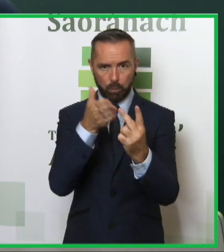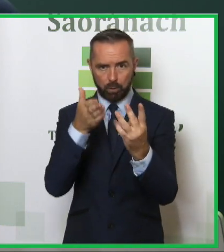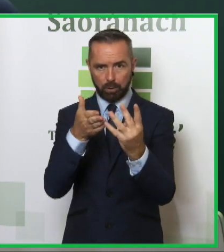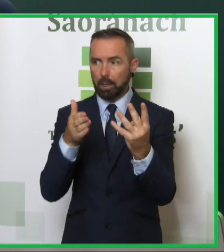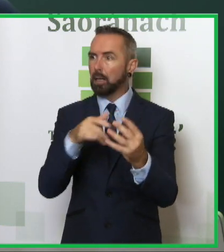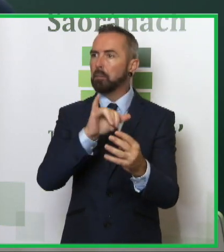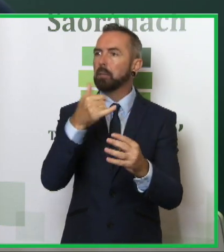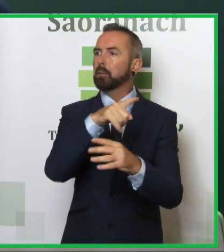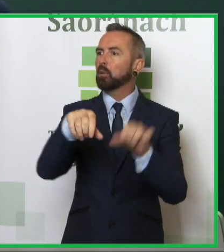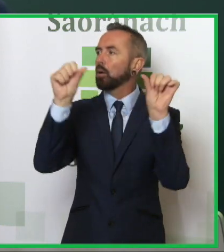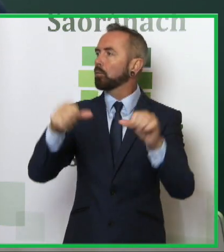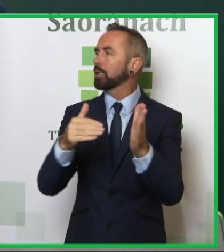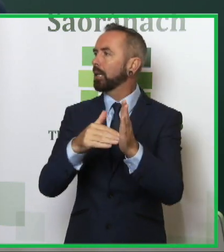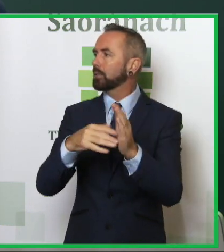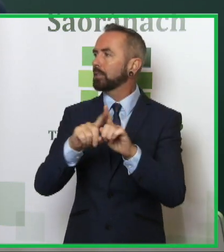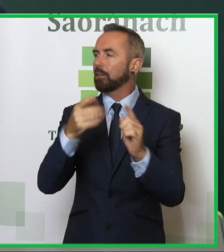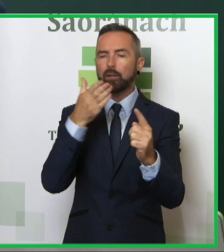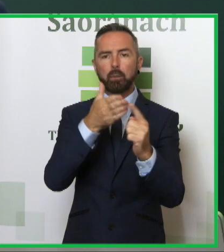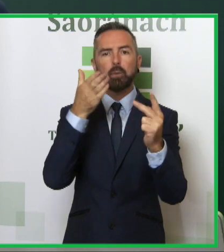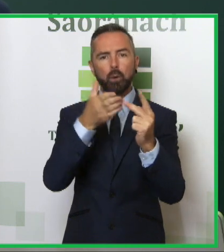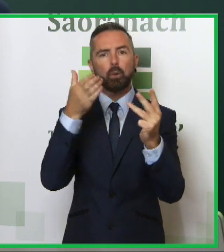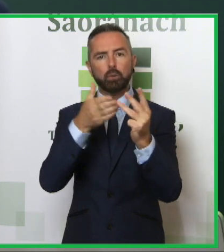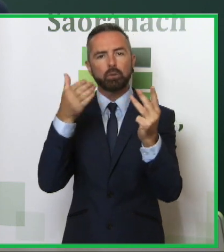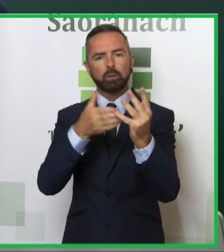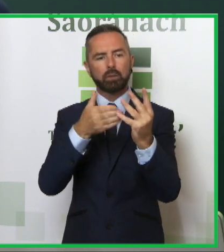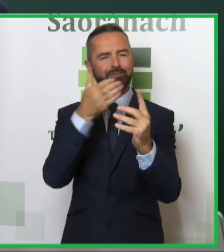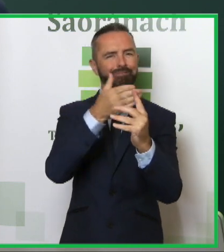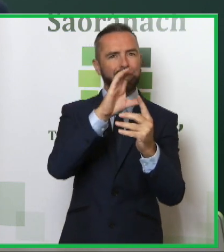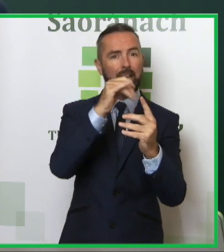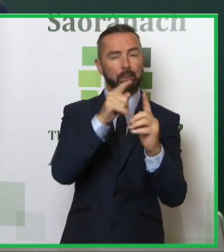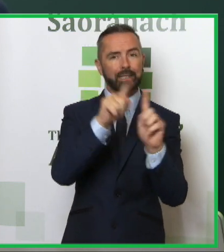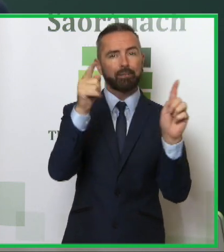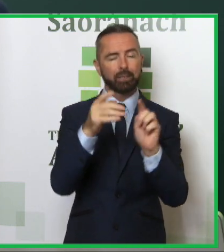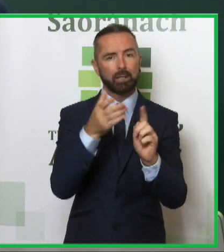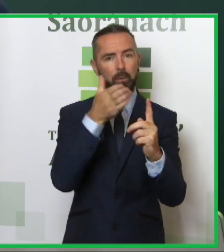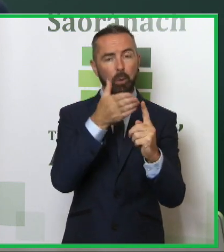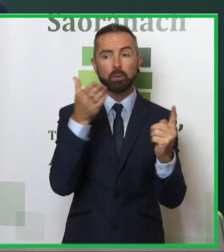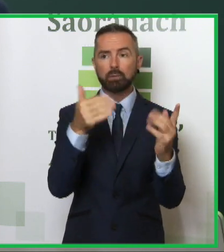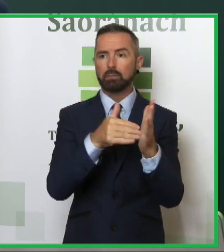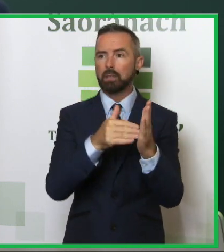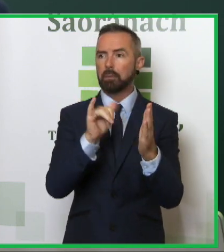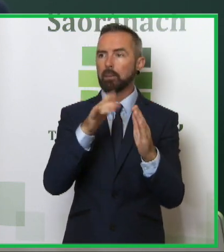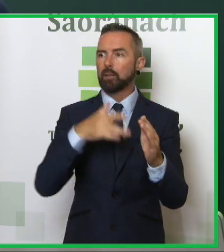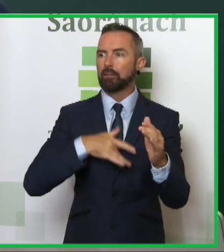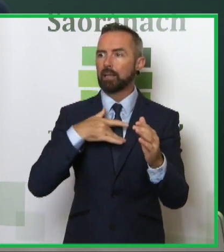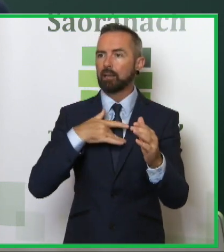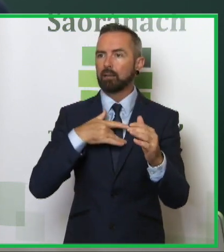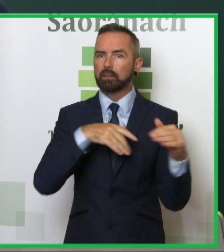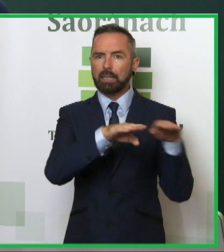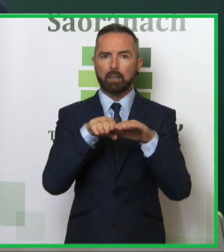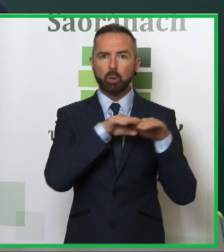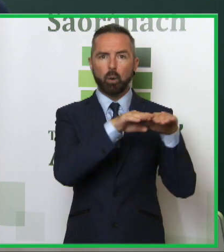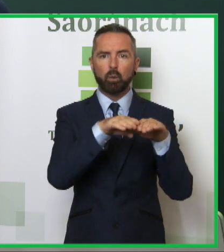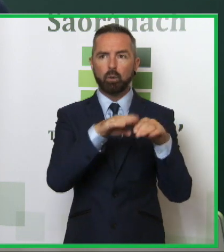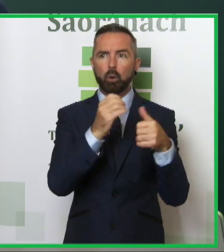agreed significantly that there's a different approach needed to cannabis, some people in the room may see that approach as being the status quo. Others